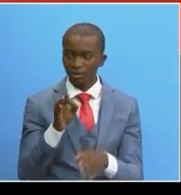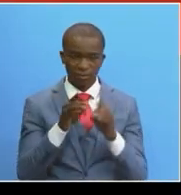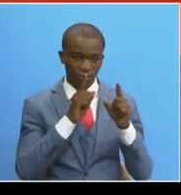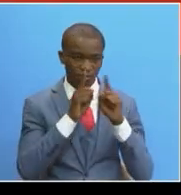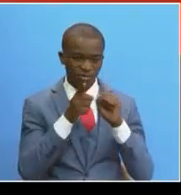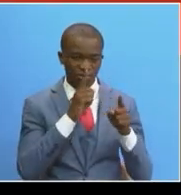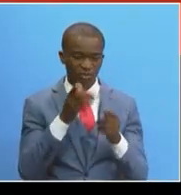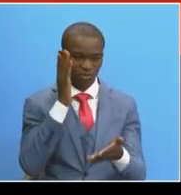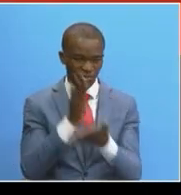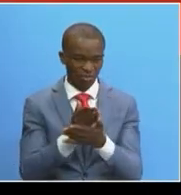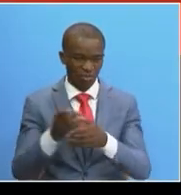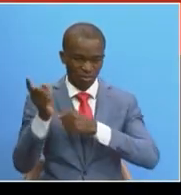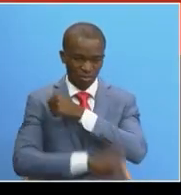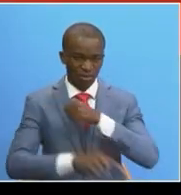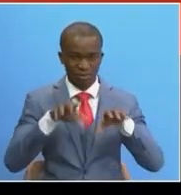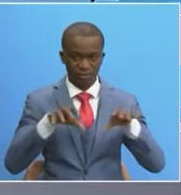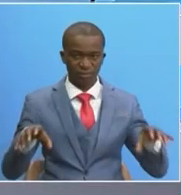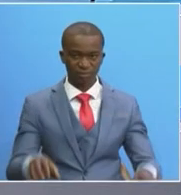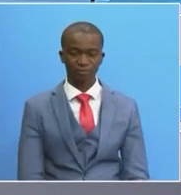corporal punishment.